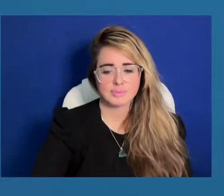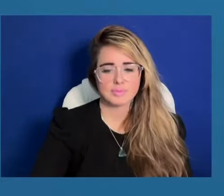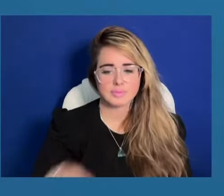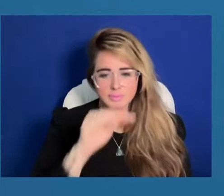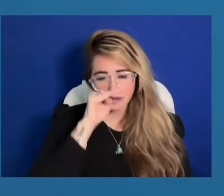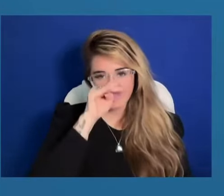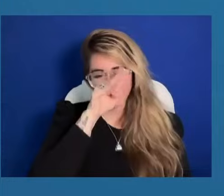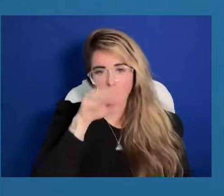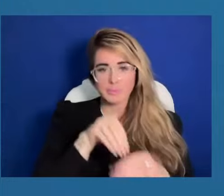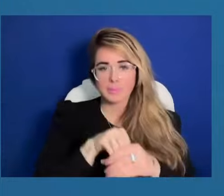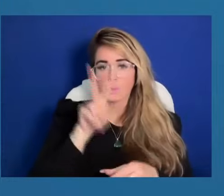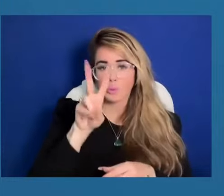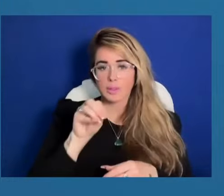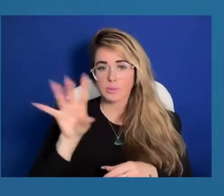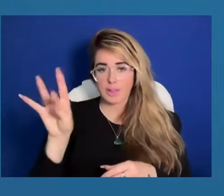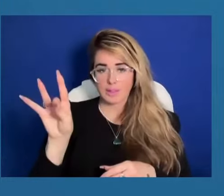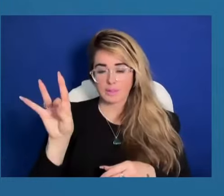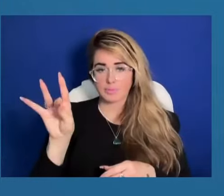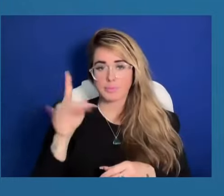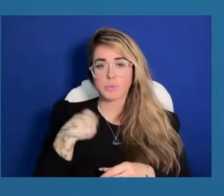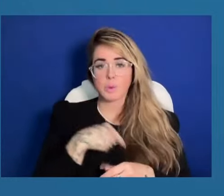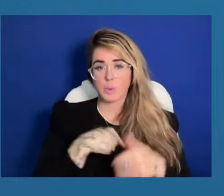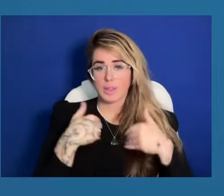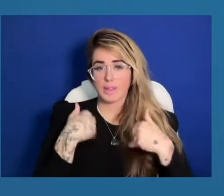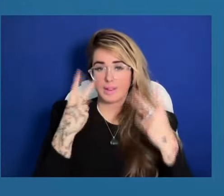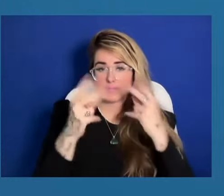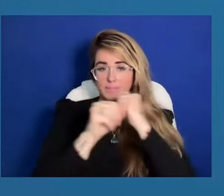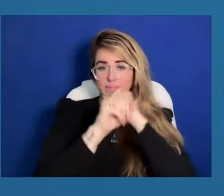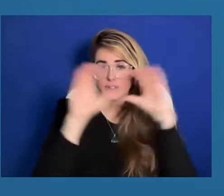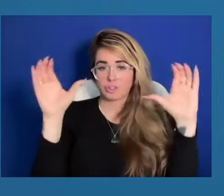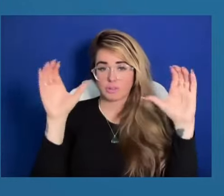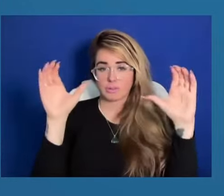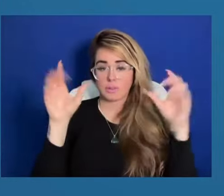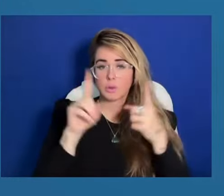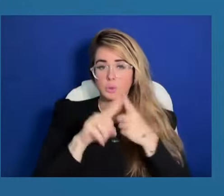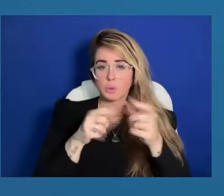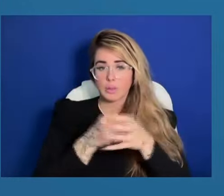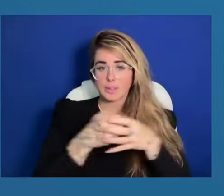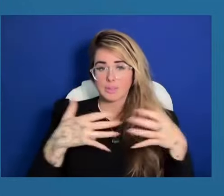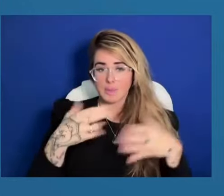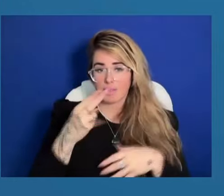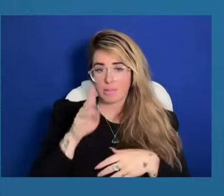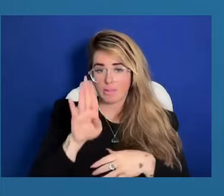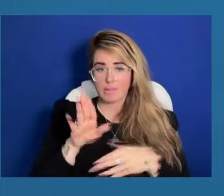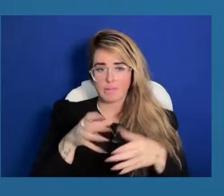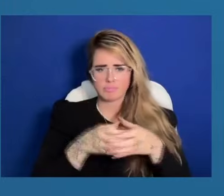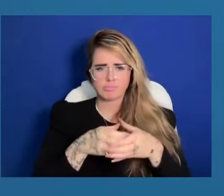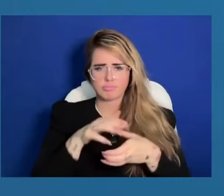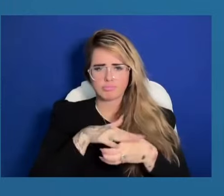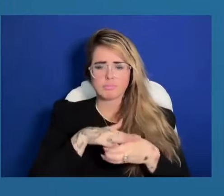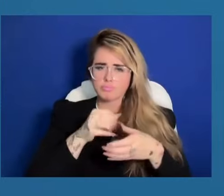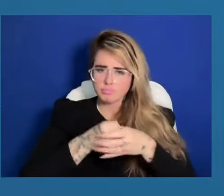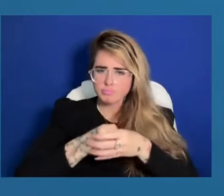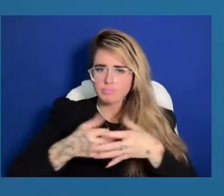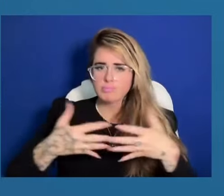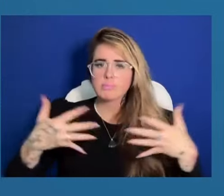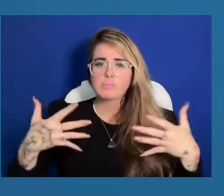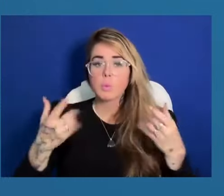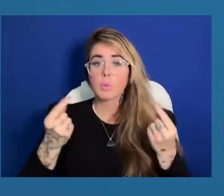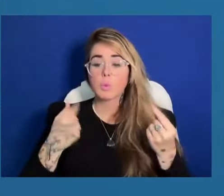In 2008, we had a vision to expand the hub of our operation by acquiring the